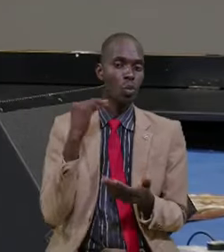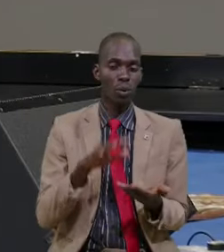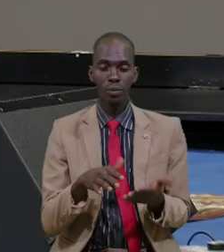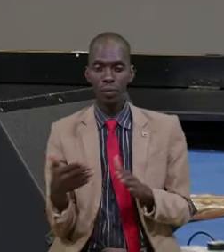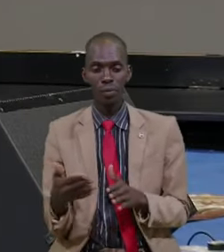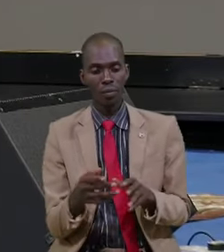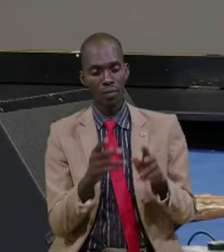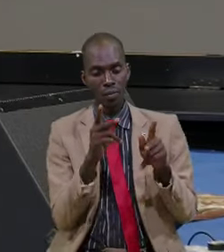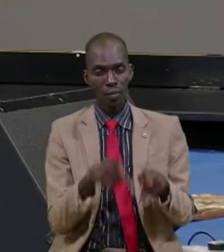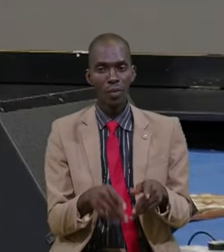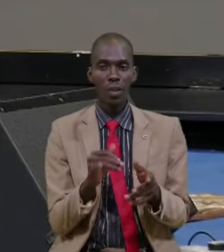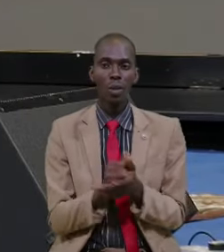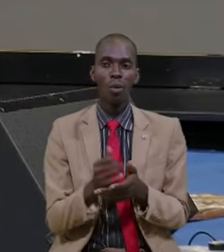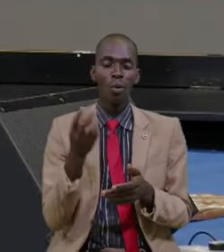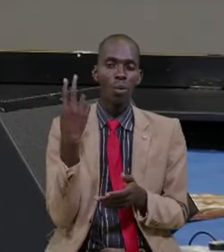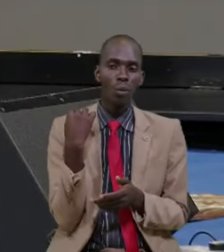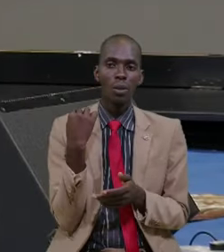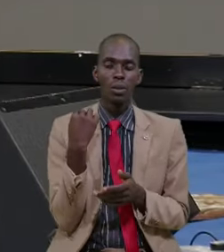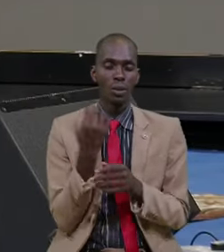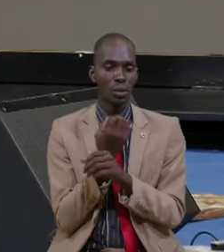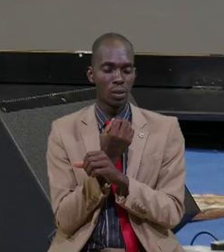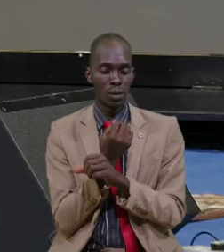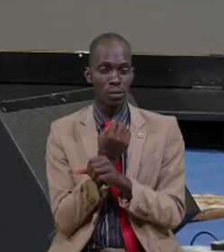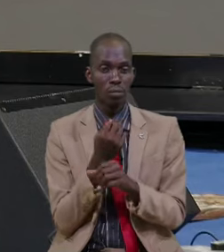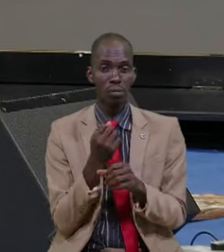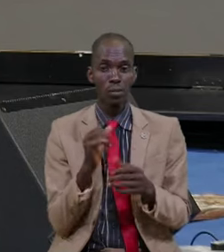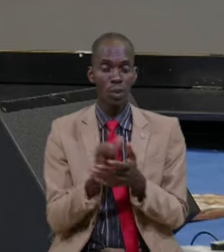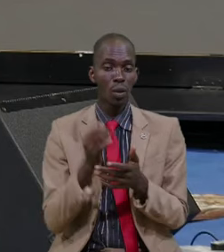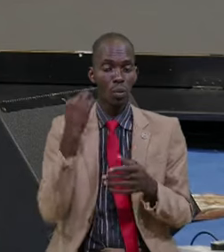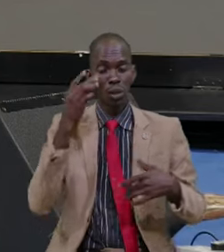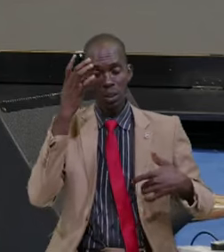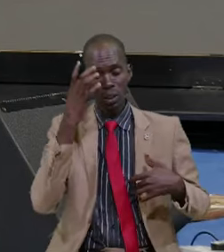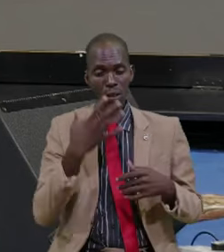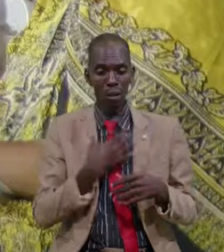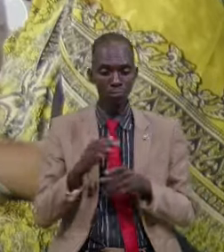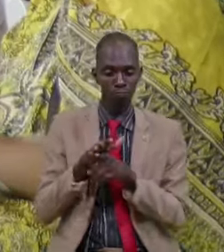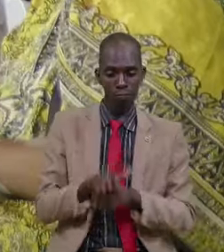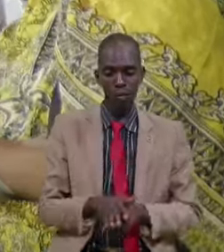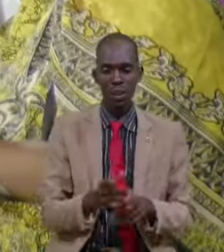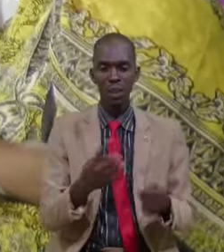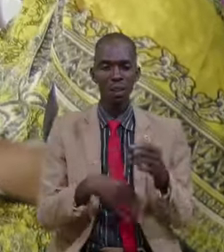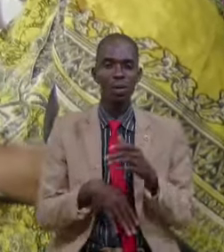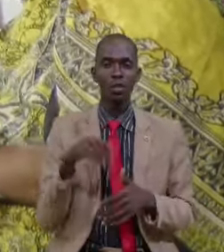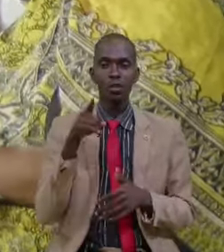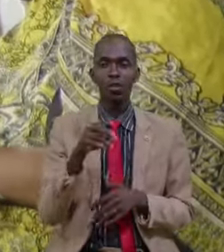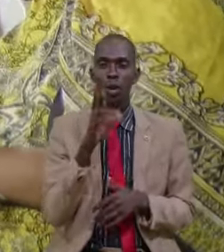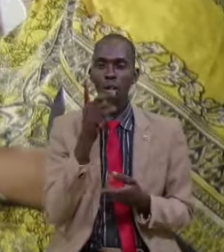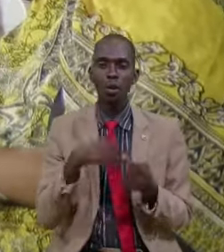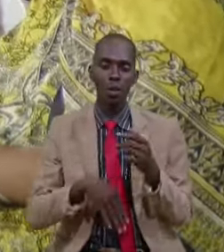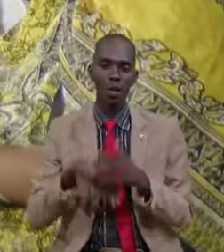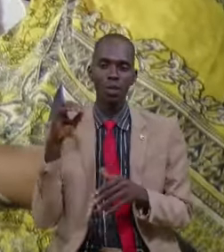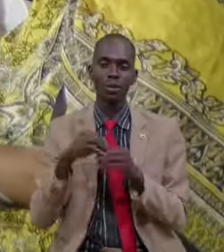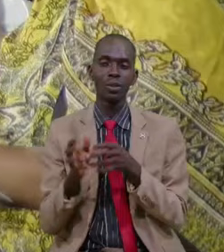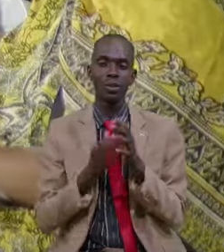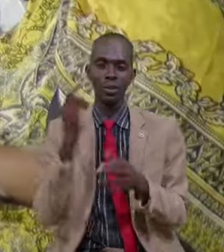sick, he that was oppressed came forth. You are coming for tonight. It's unto you according to your